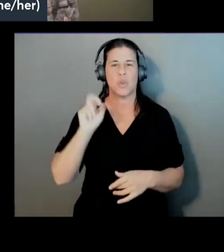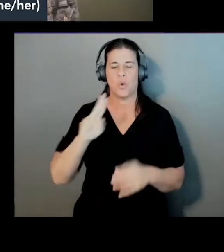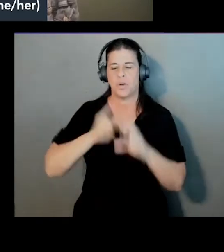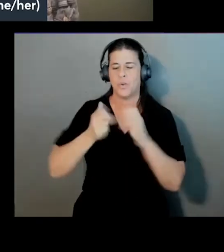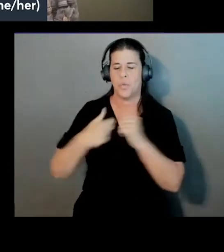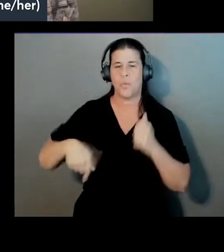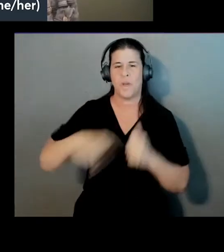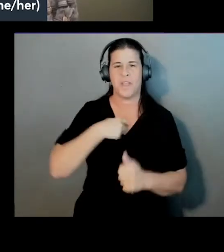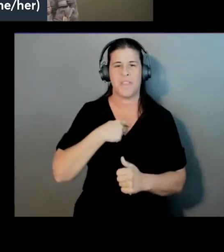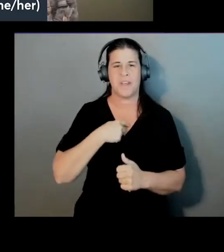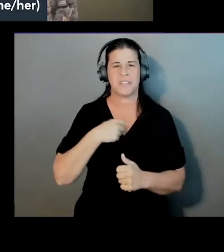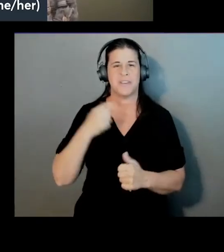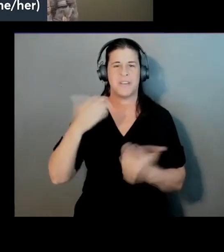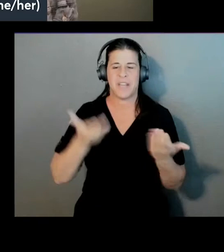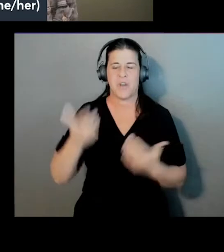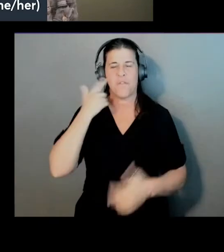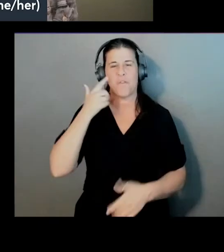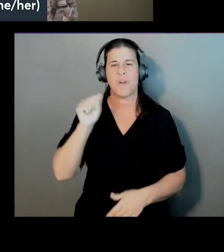from AWS.